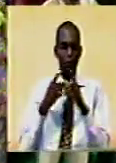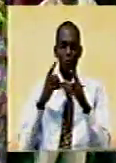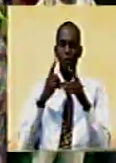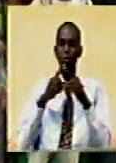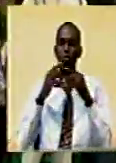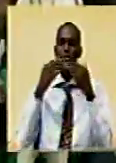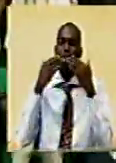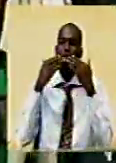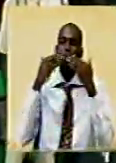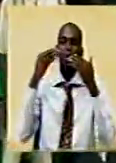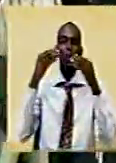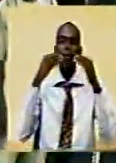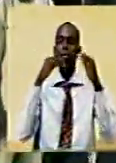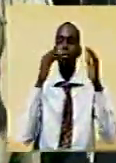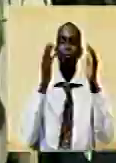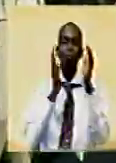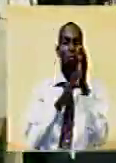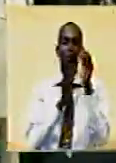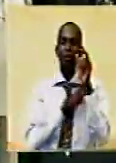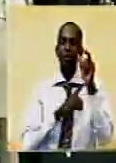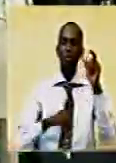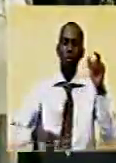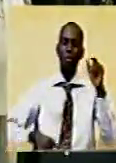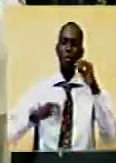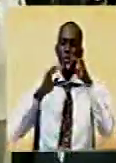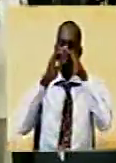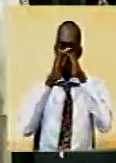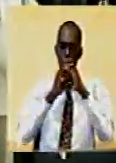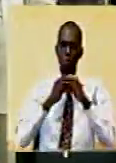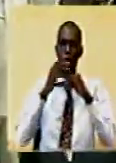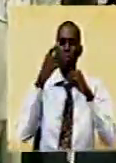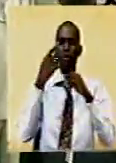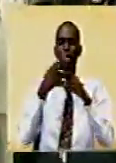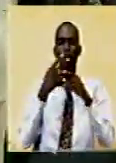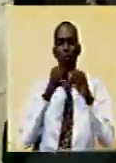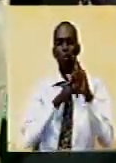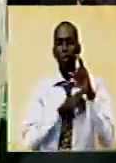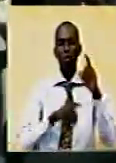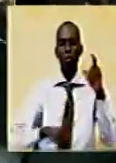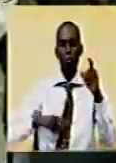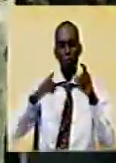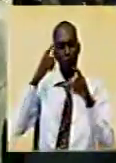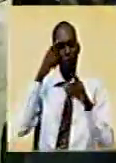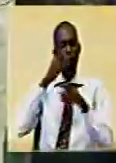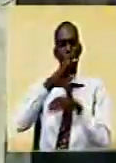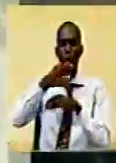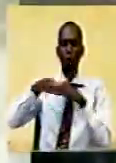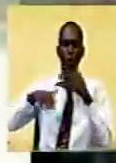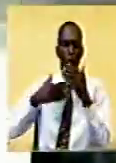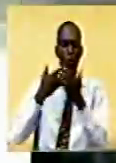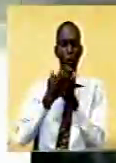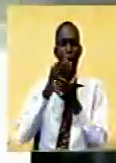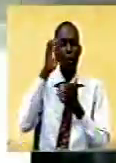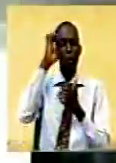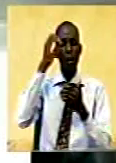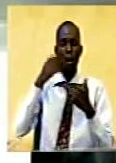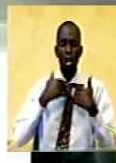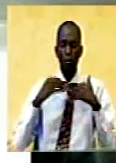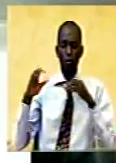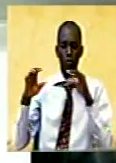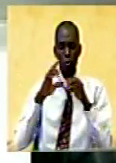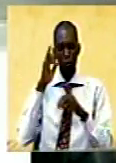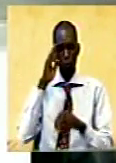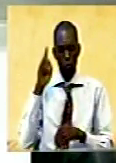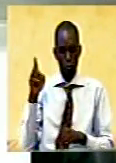Close your eyes and lift up your heart and your hands and open your mouth and worship the name of the Lord for what he has done